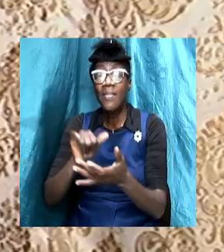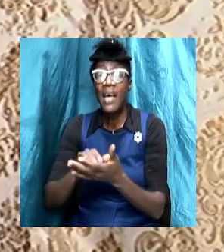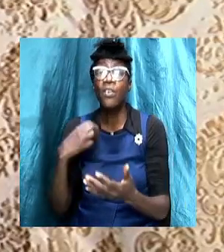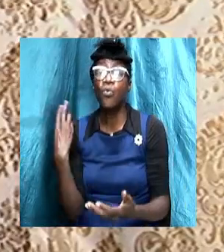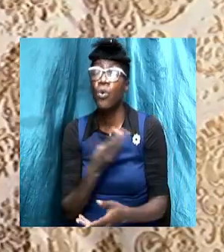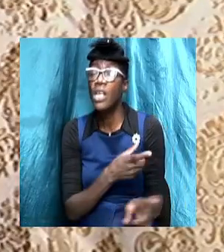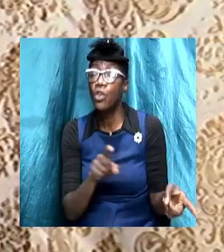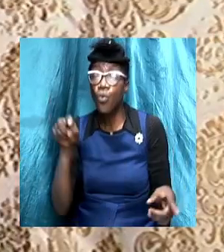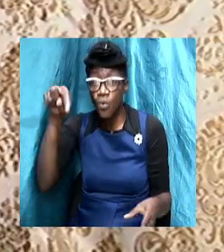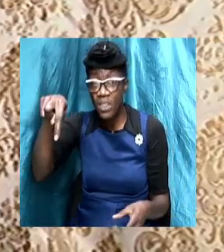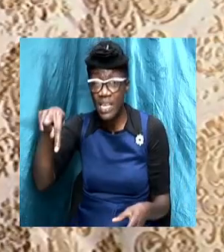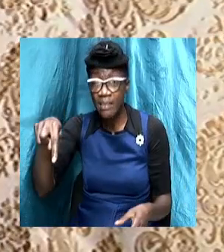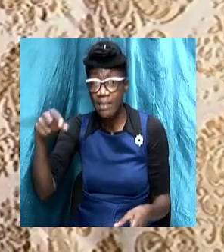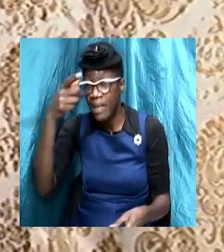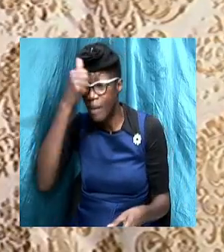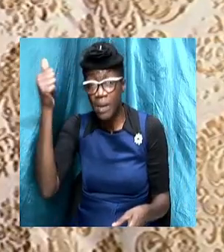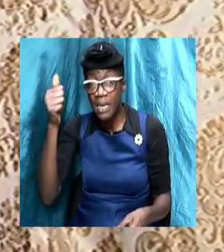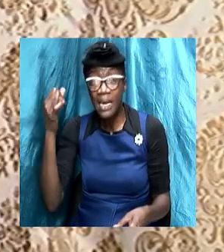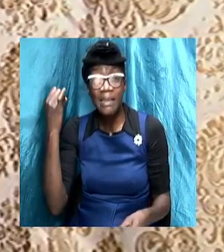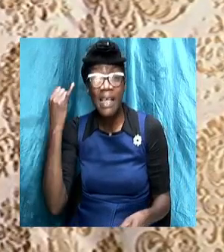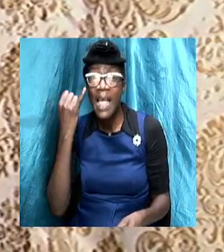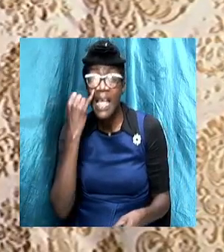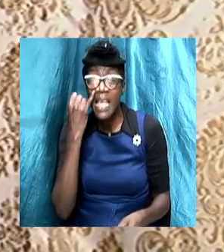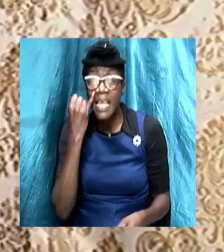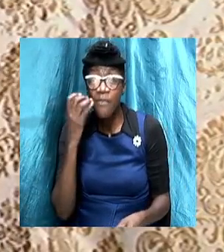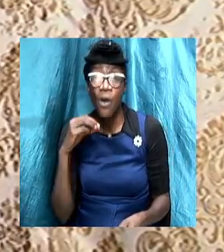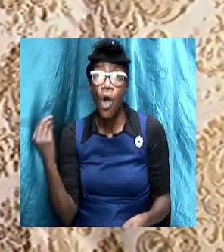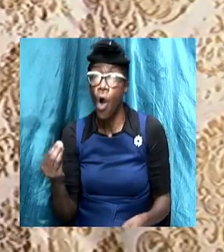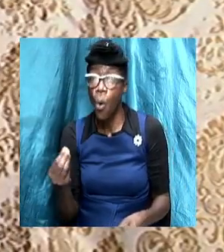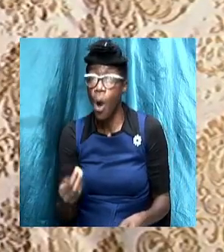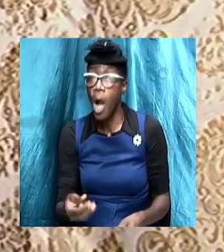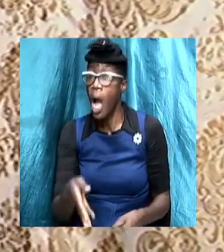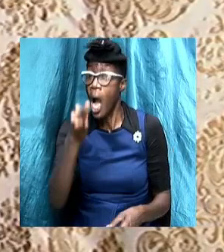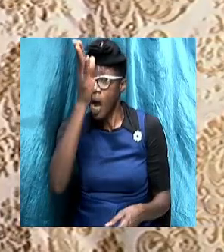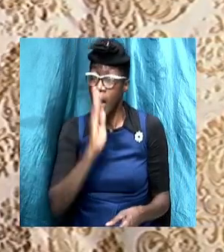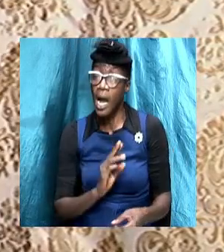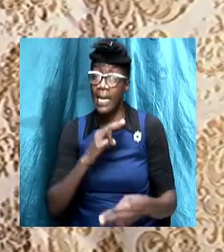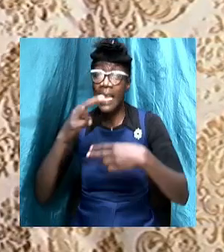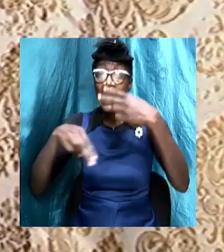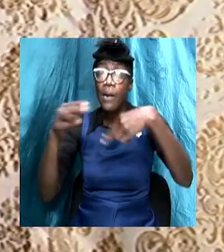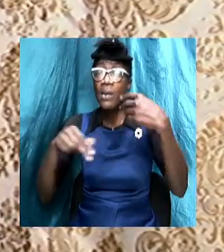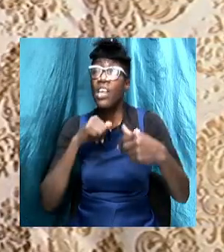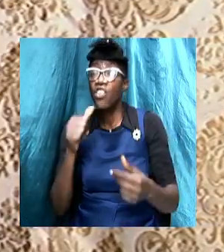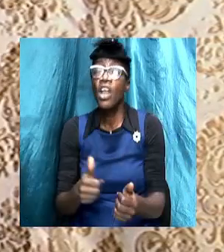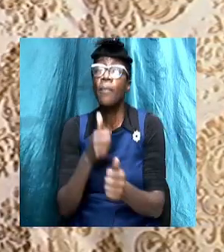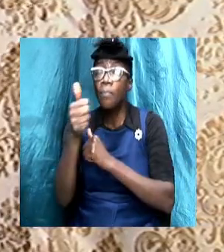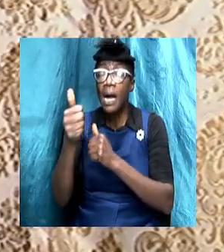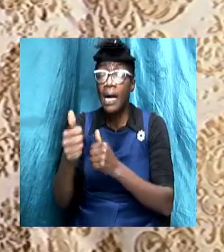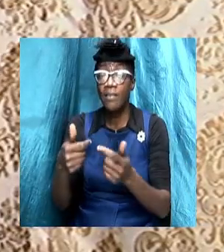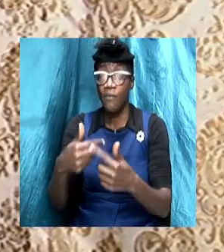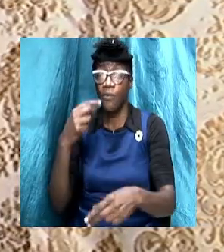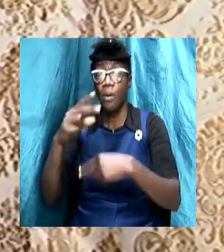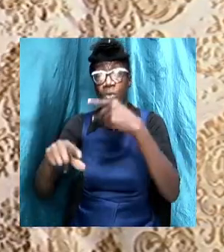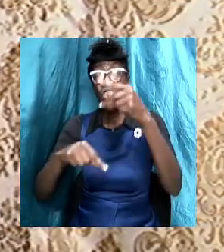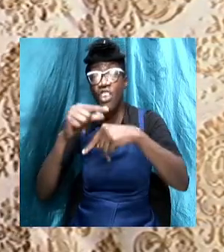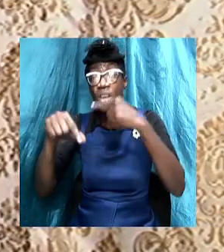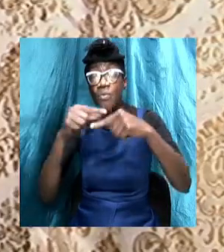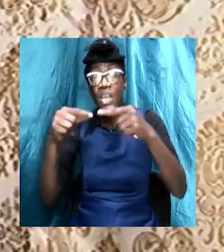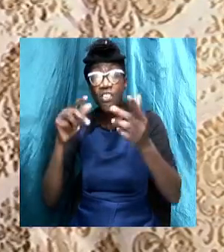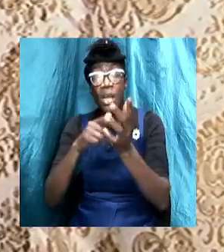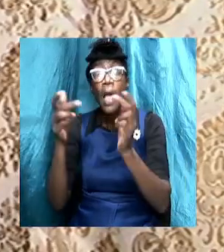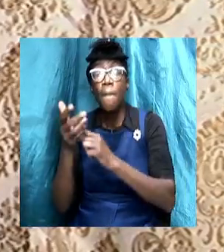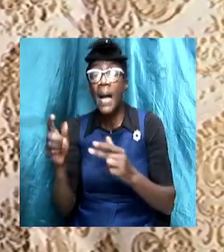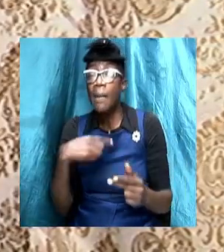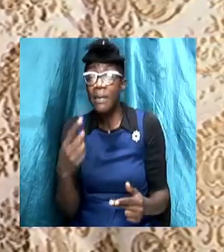this because, you see, if our godly heritage is not passed down from generation, then the Bible says there's going to